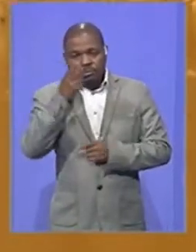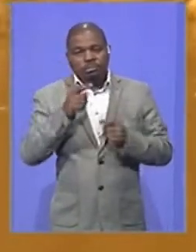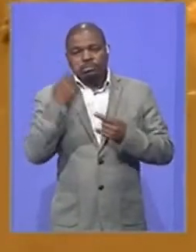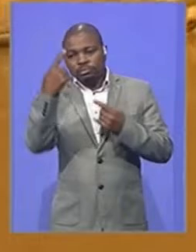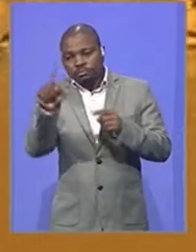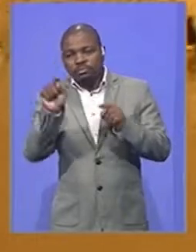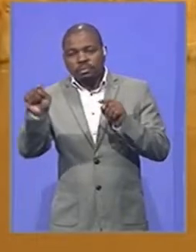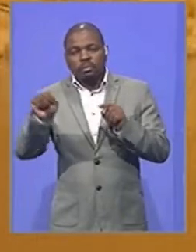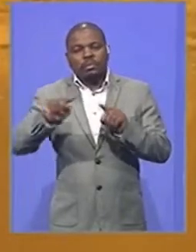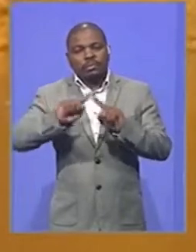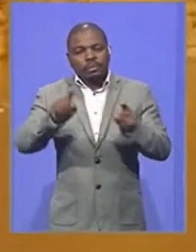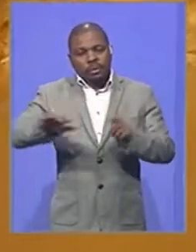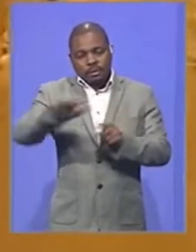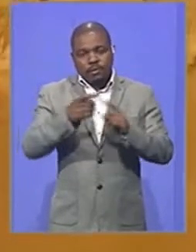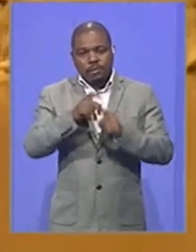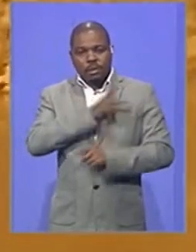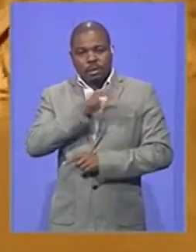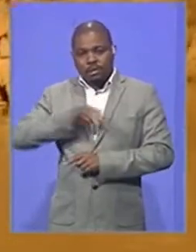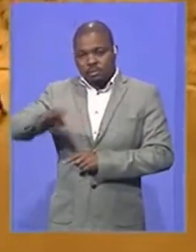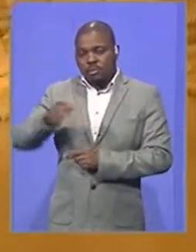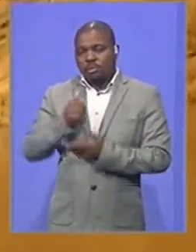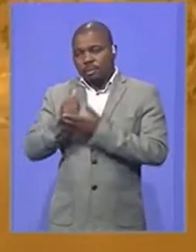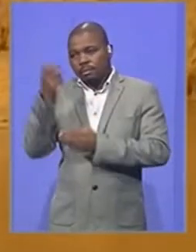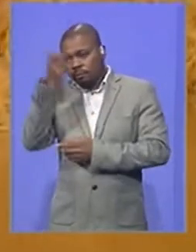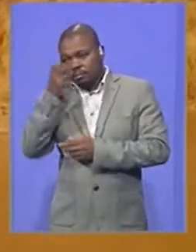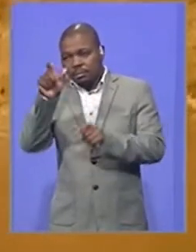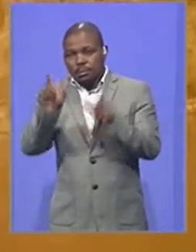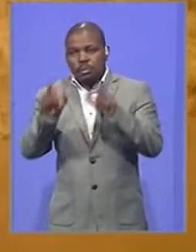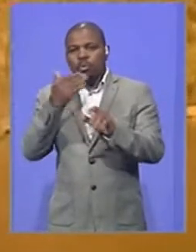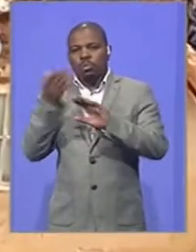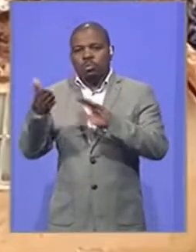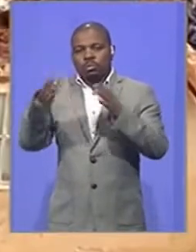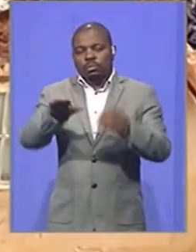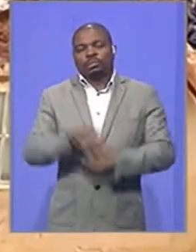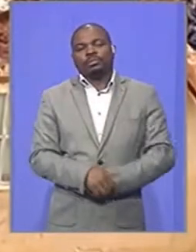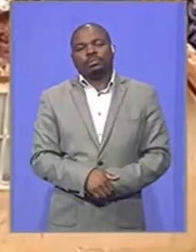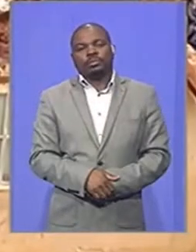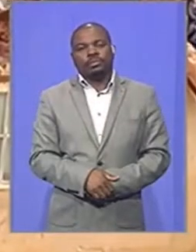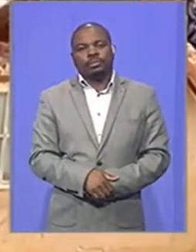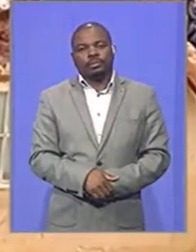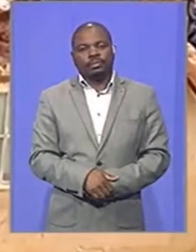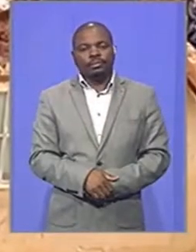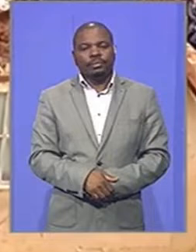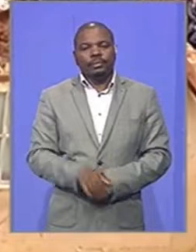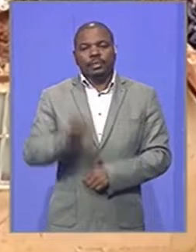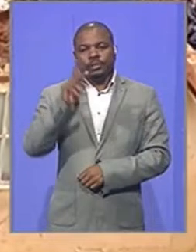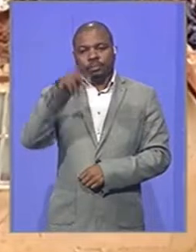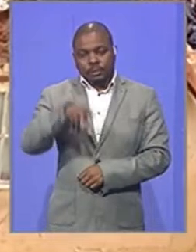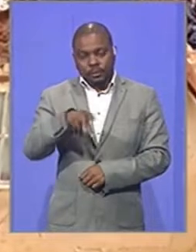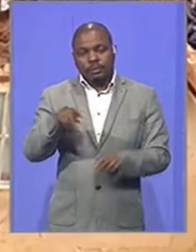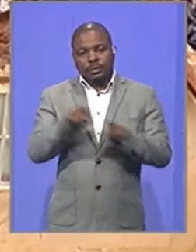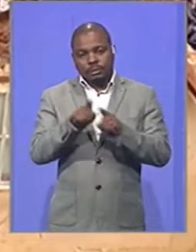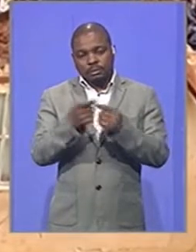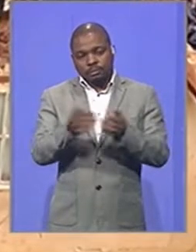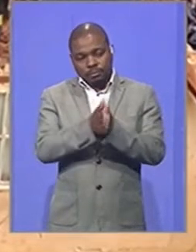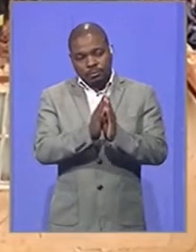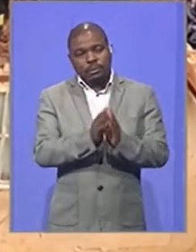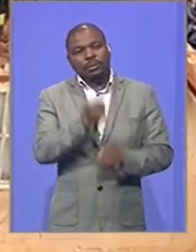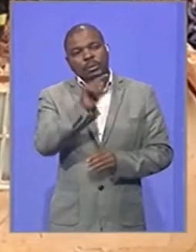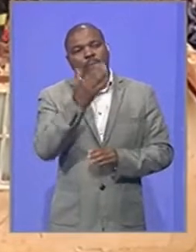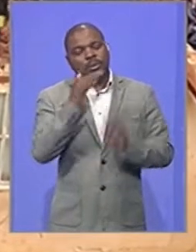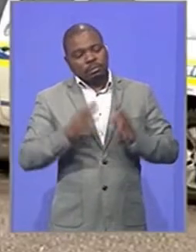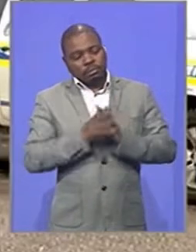a wa fapanego go rarela le Profense go thuša go lota mehlala ya ditopo tšeo di timeletšego. IFP go le bjalo e ipileditše go botee